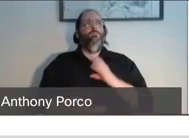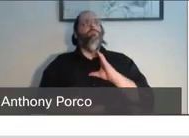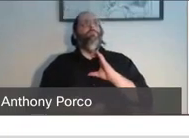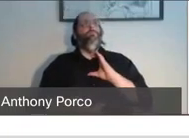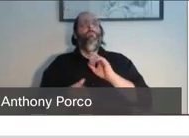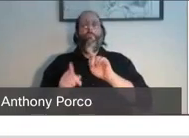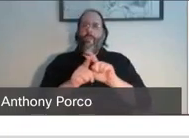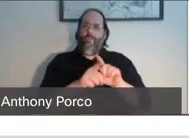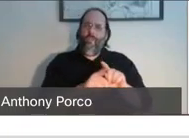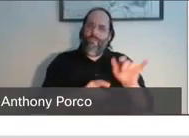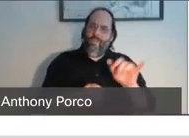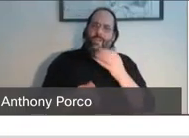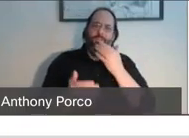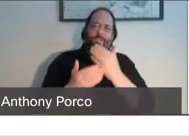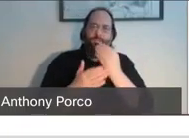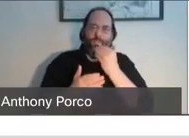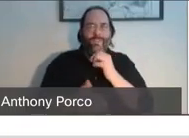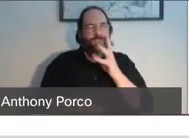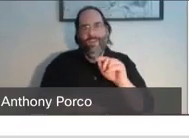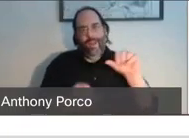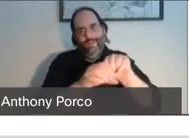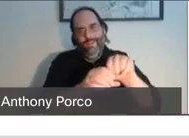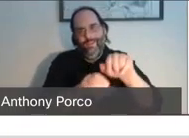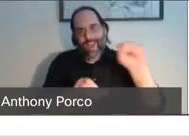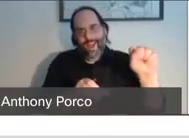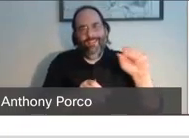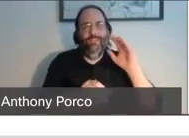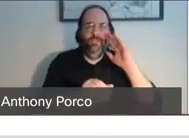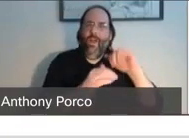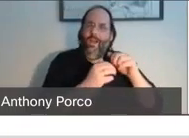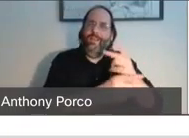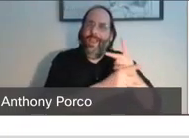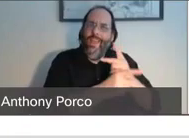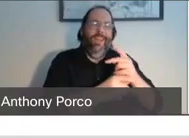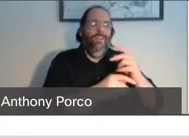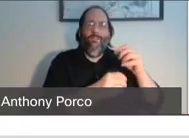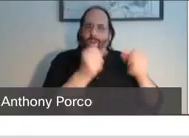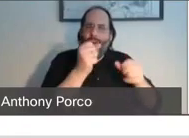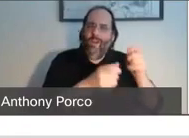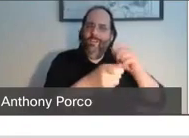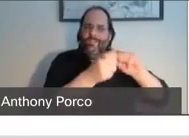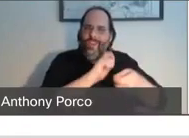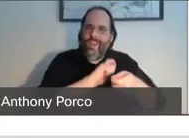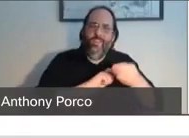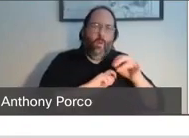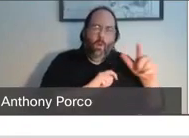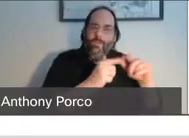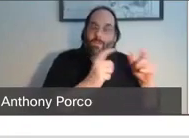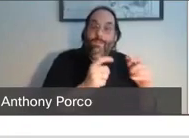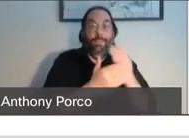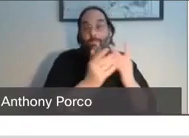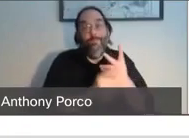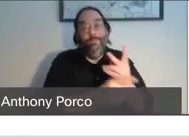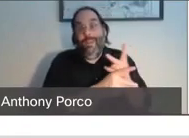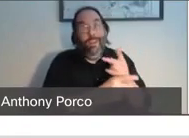good fuel. Now, I'm not talking about gas. We know how to take care of our car. We go get oil changes and we do all of this stuff. Some people take better care of their cars than they